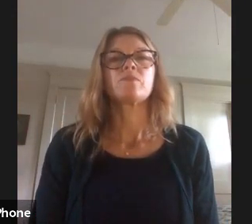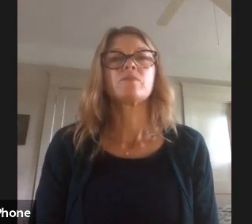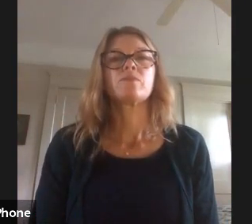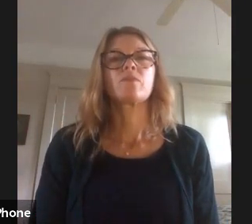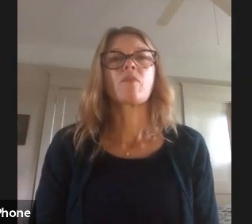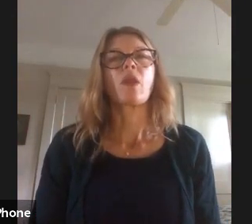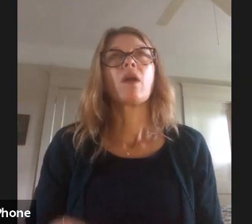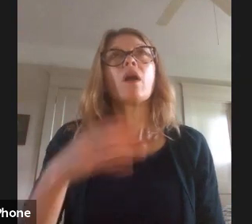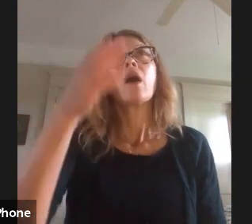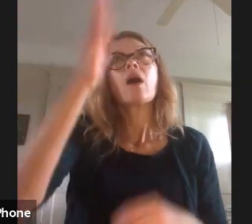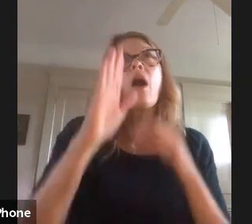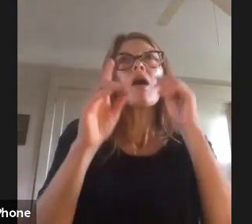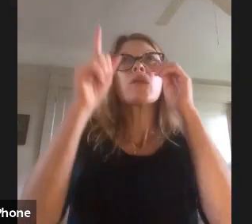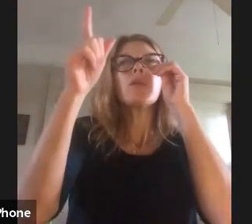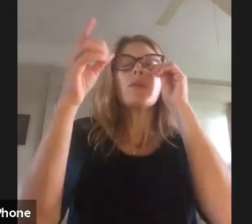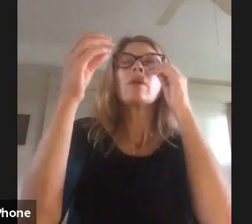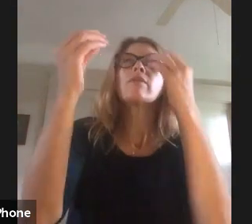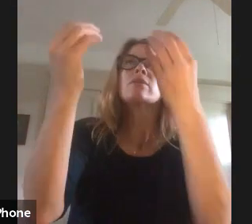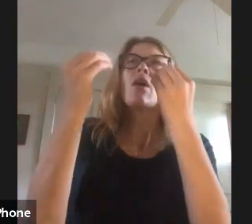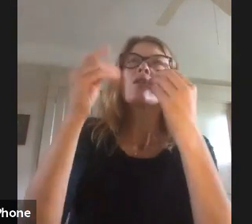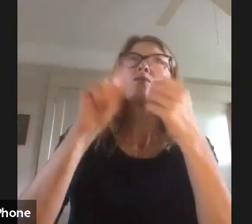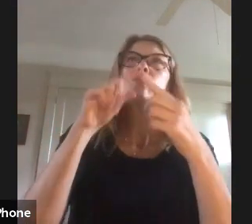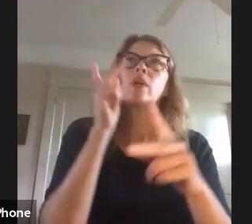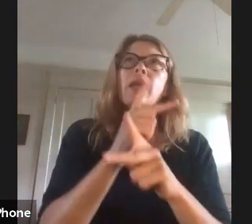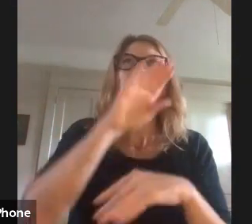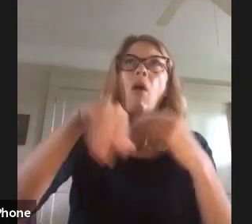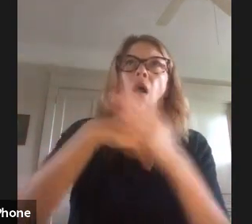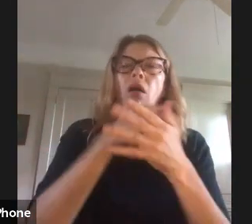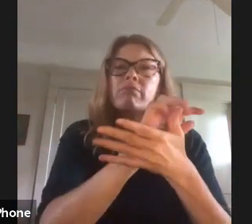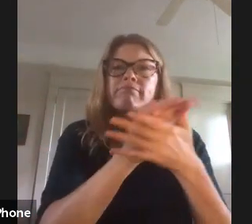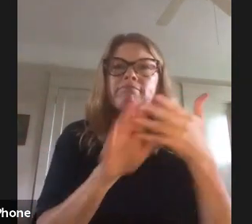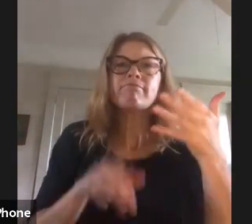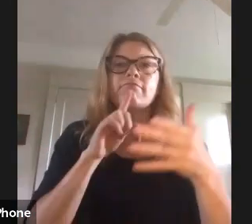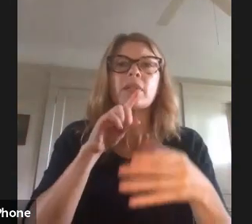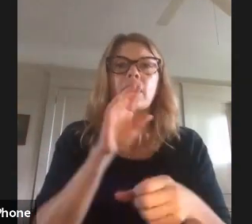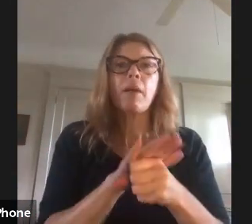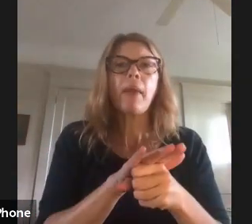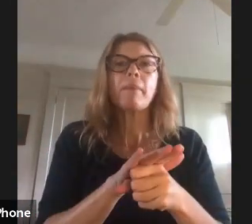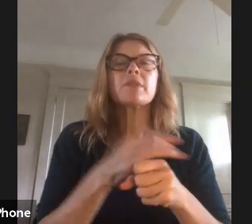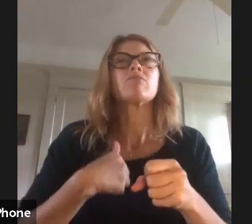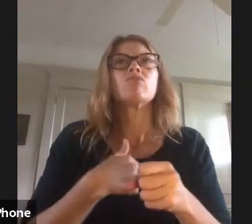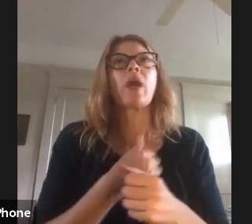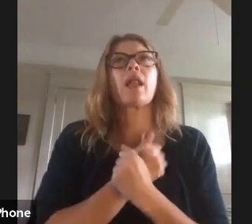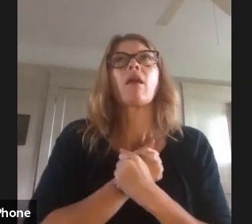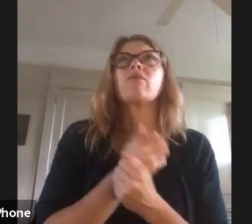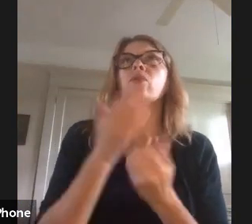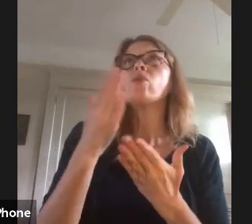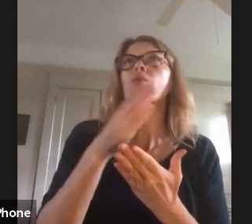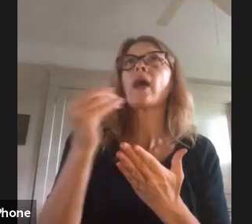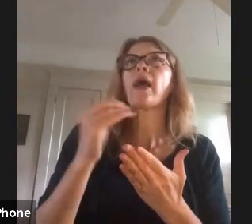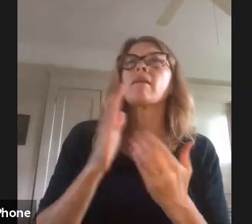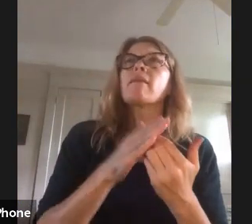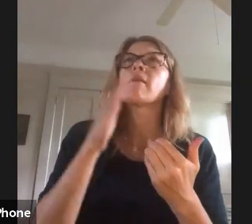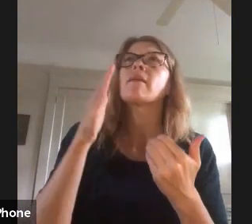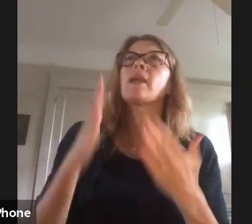O God, you have taught us to keep all your commandments by loving you and our neighbor. Grant